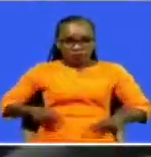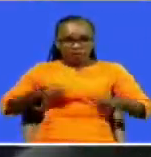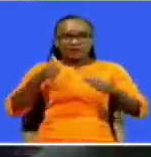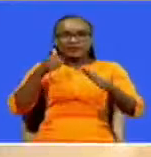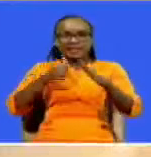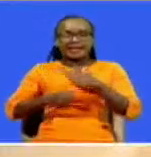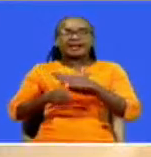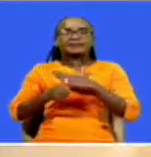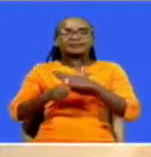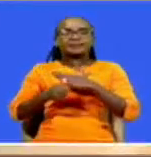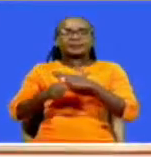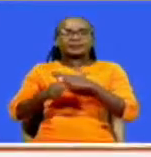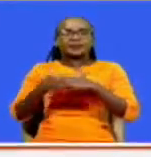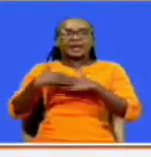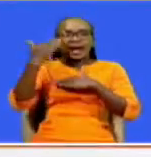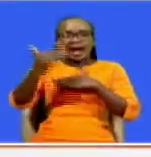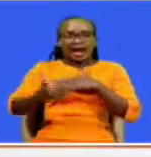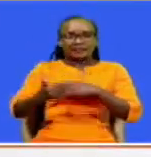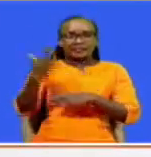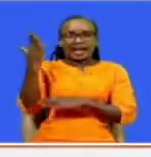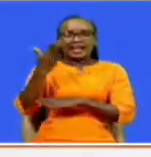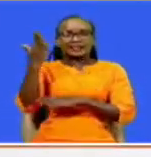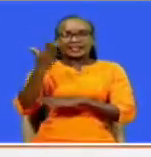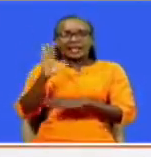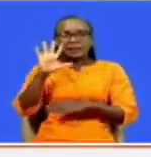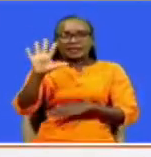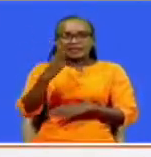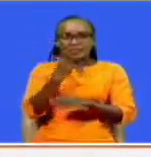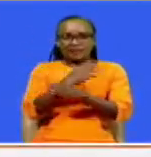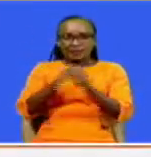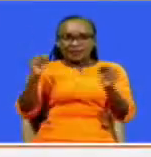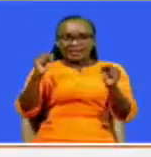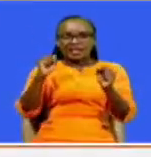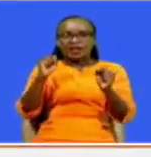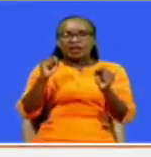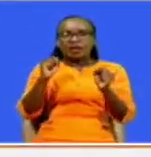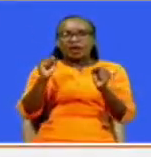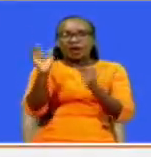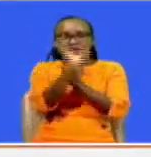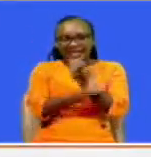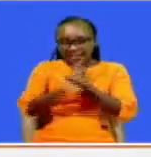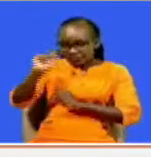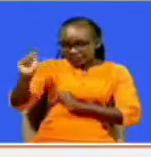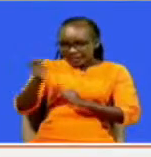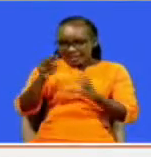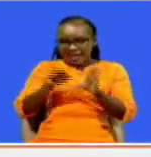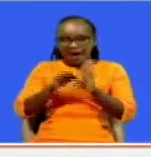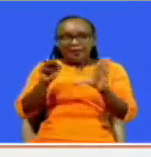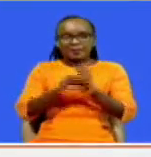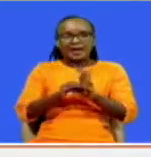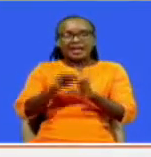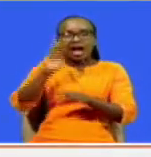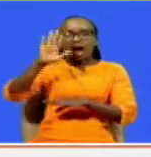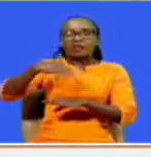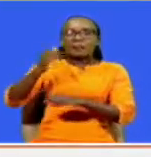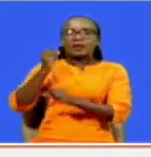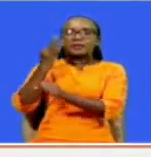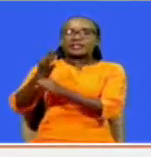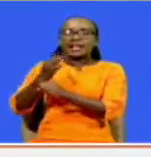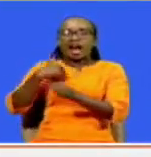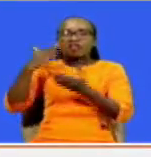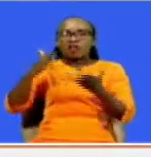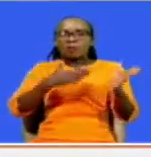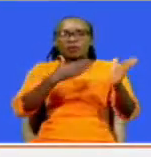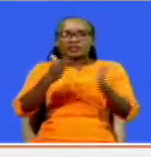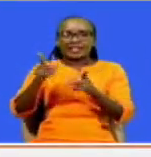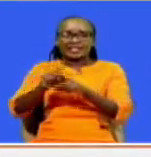dollar a day. And after that speech by the 5th president of the Republic of Kenya, members of the bicameral parliament will have an